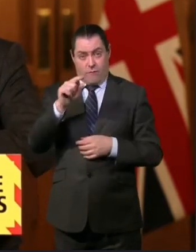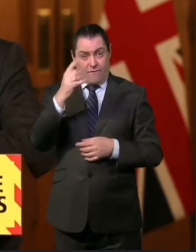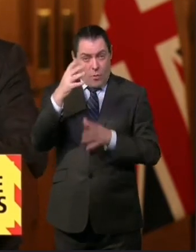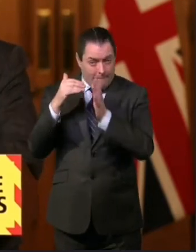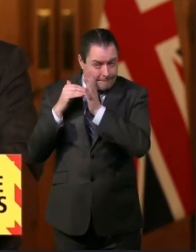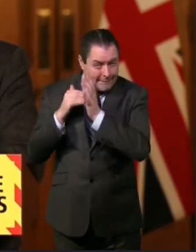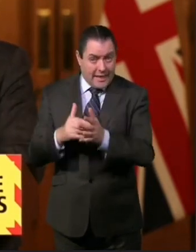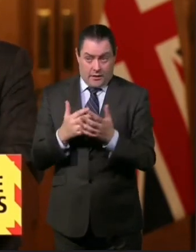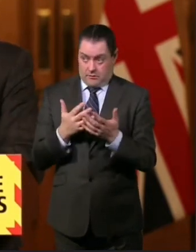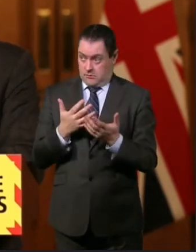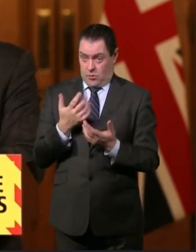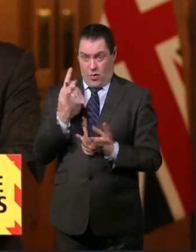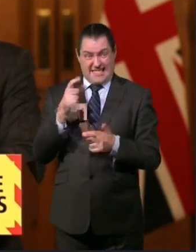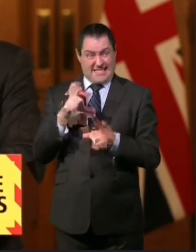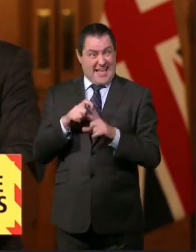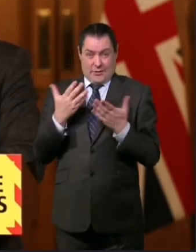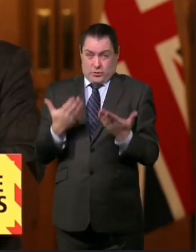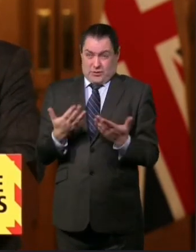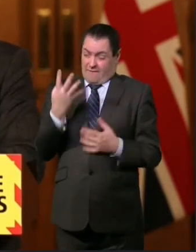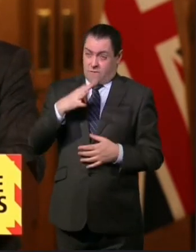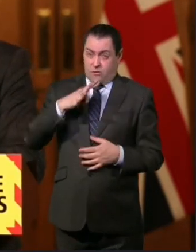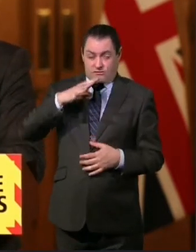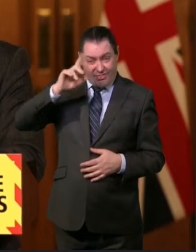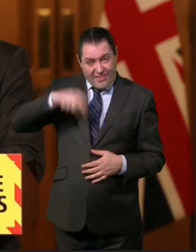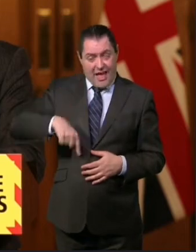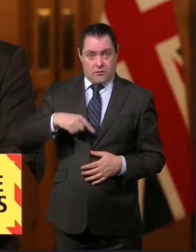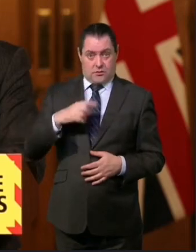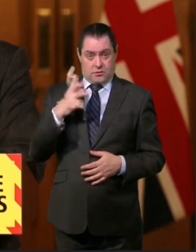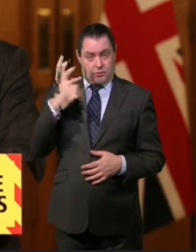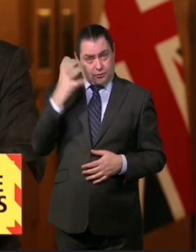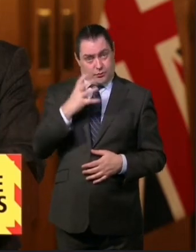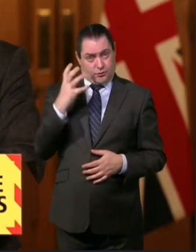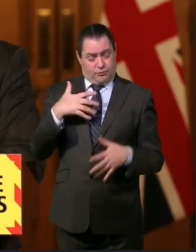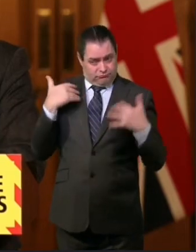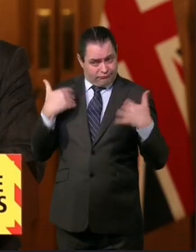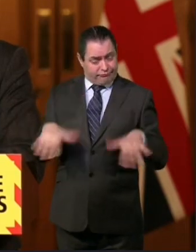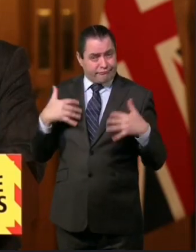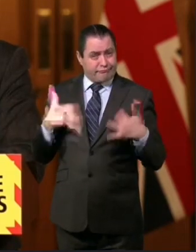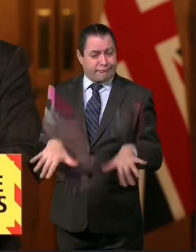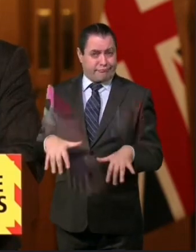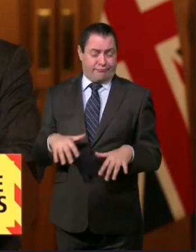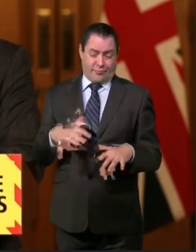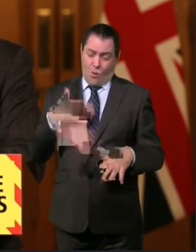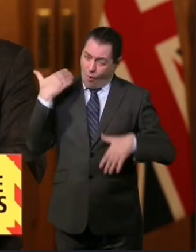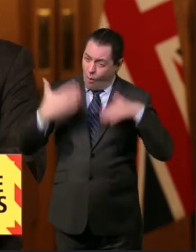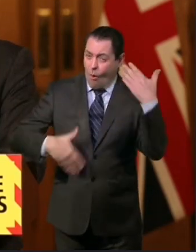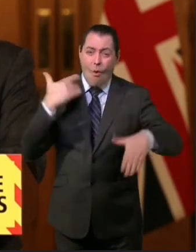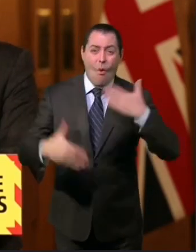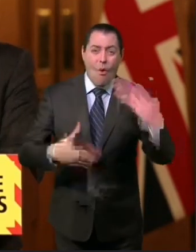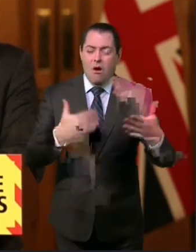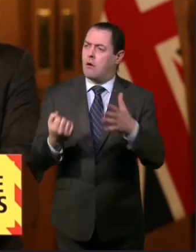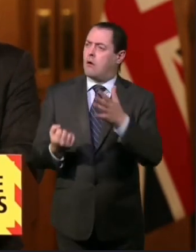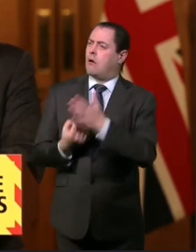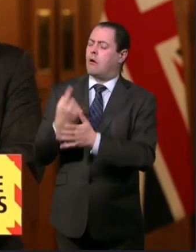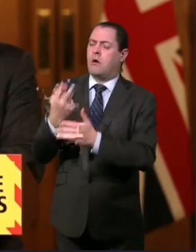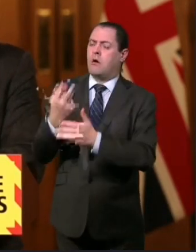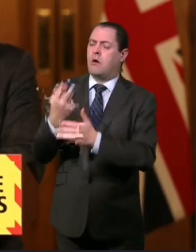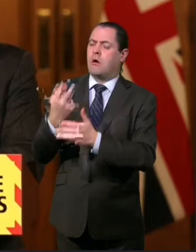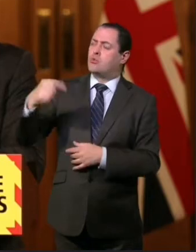don't want to put that at risk by having a new variant come back in. As to the details